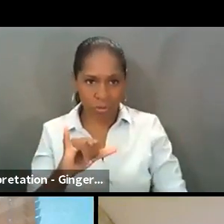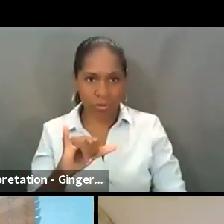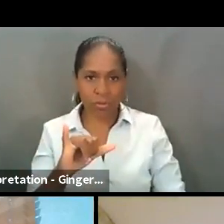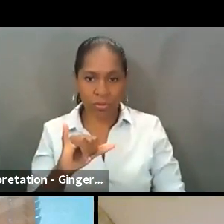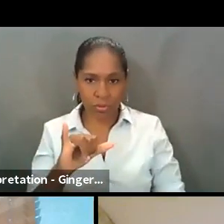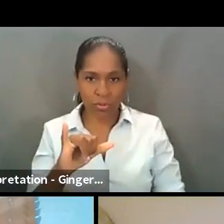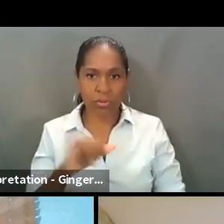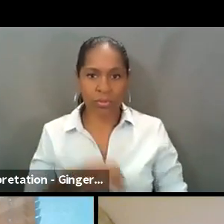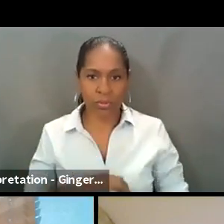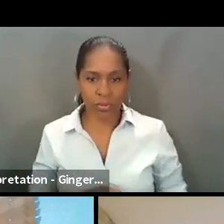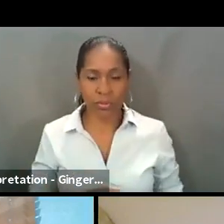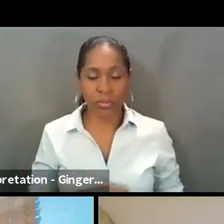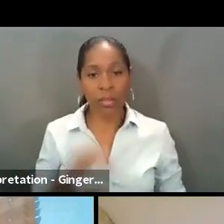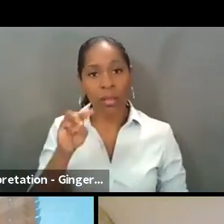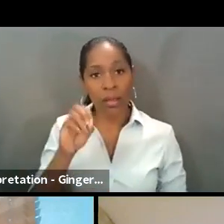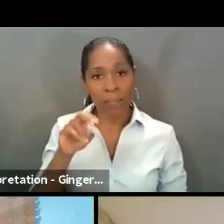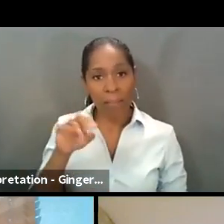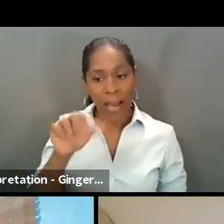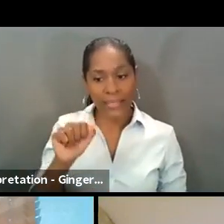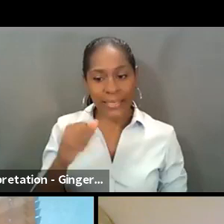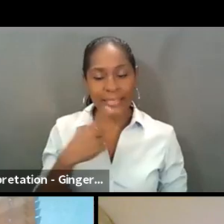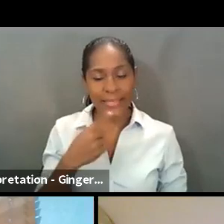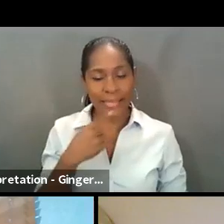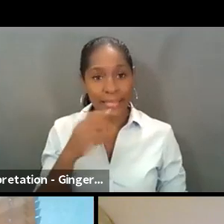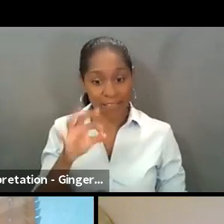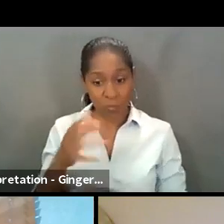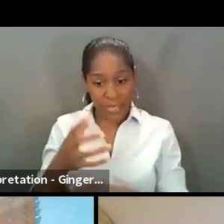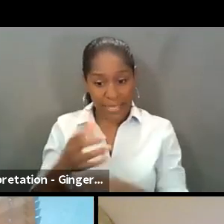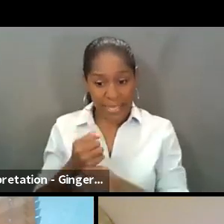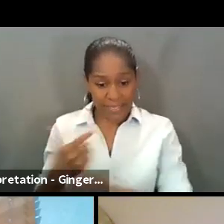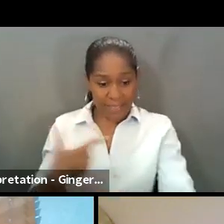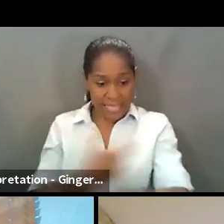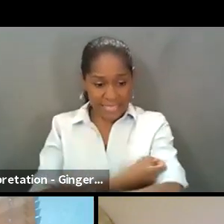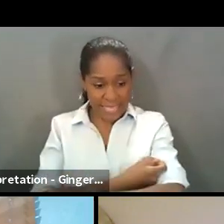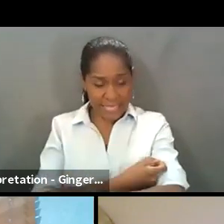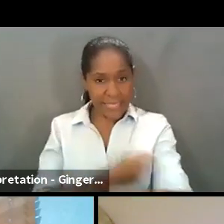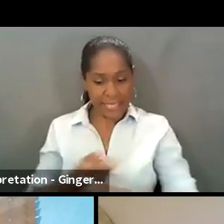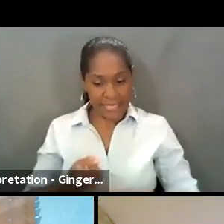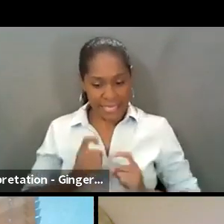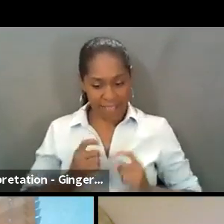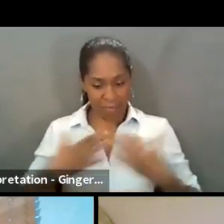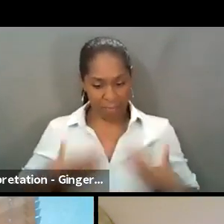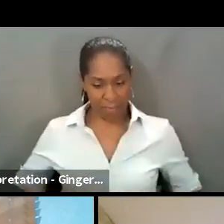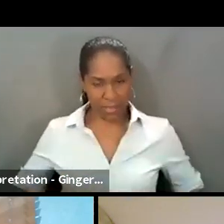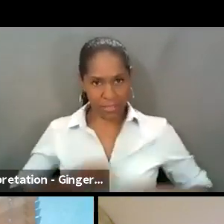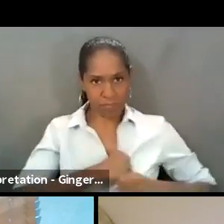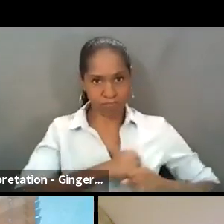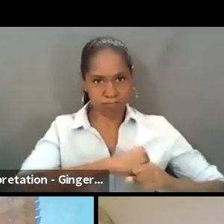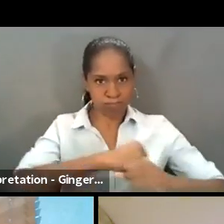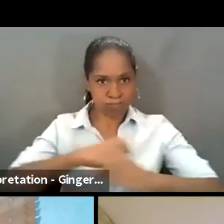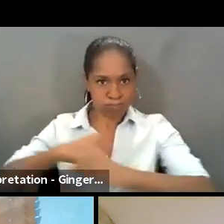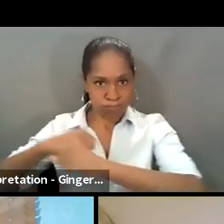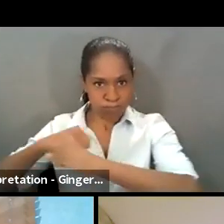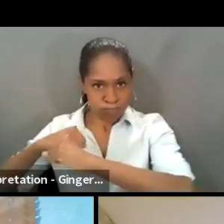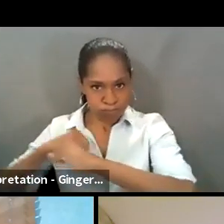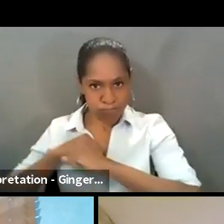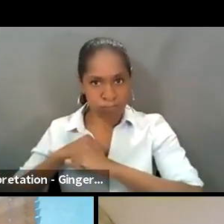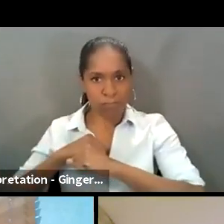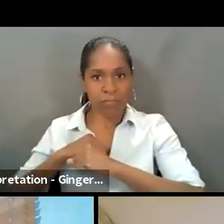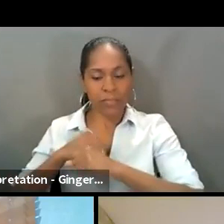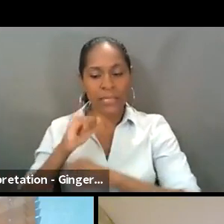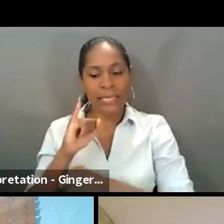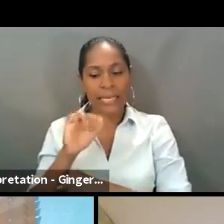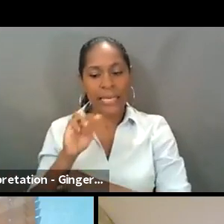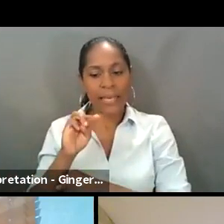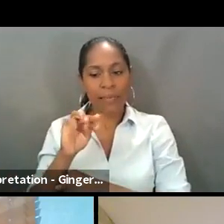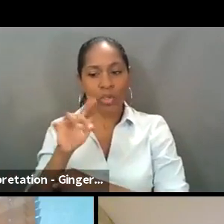about, if we're getting this vaccine and it gives us some sort of immunity, and that's kind of like being exposed to the virus too, are